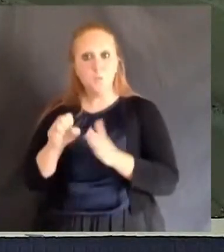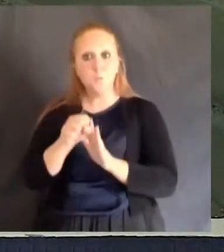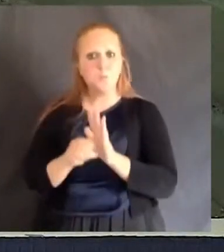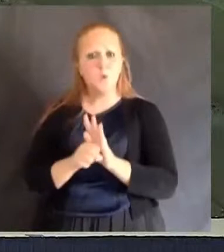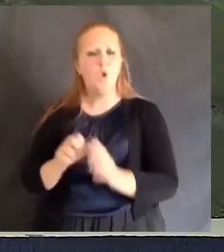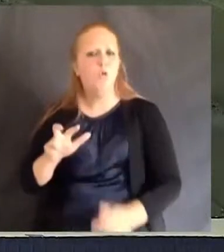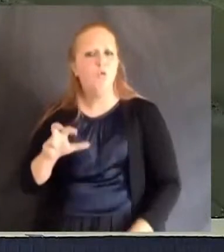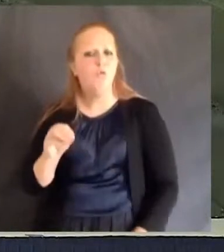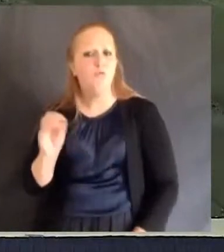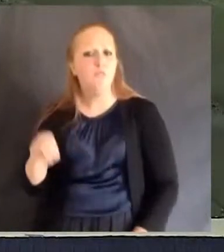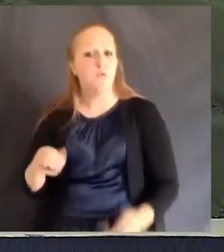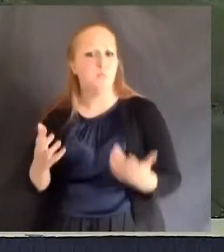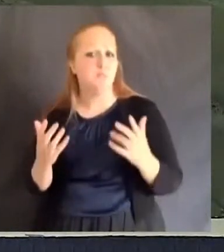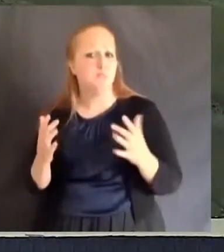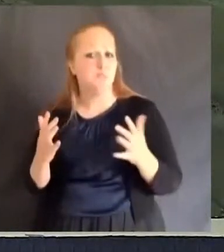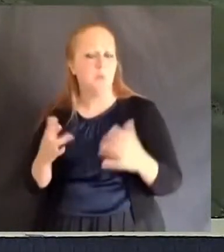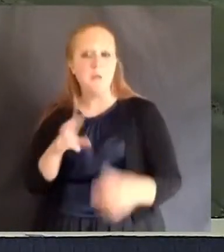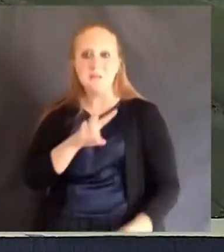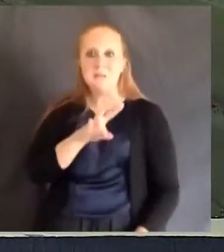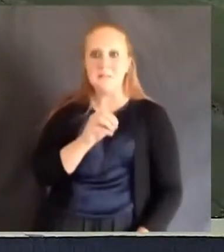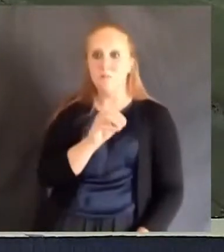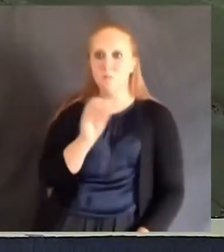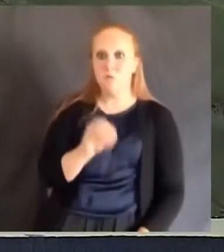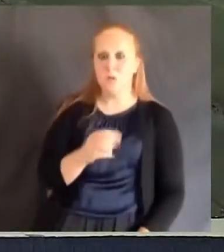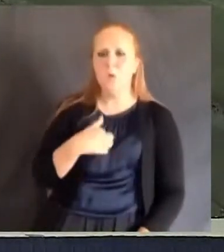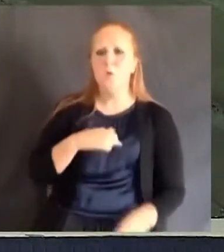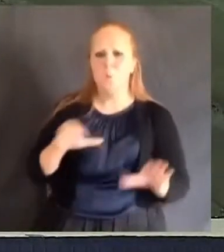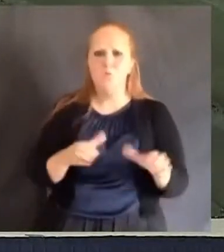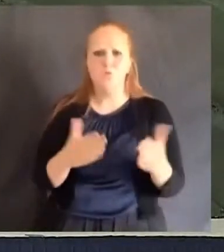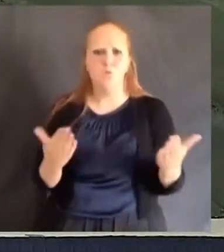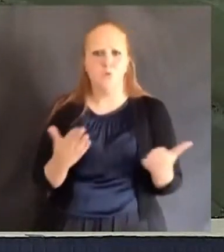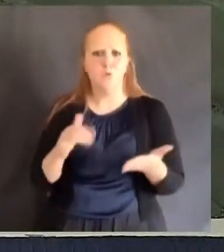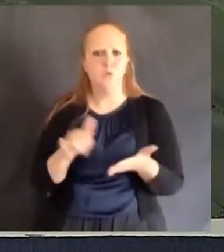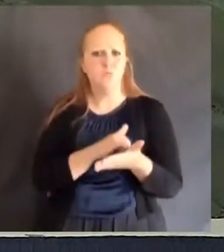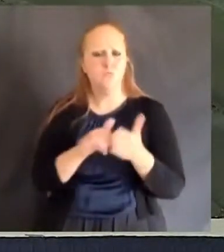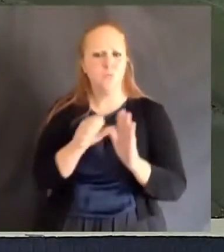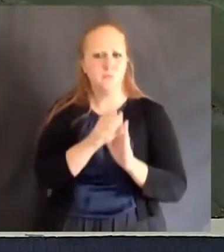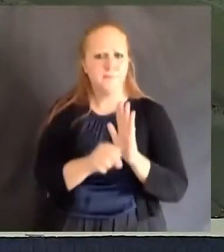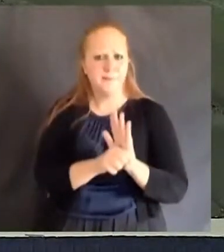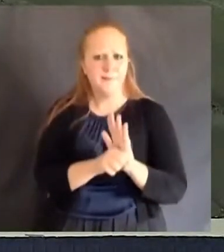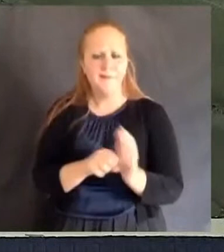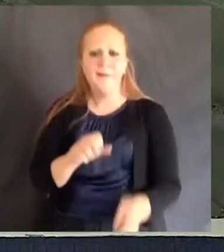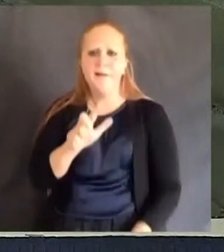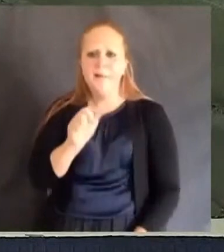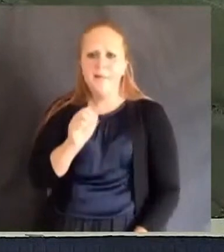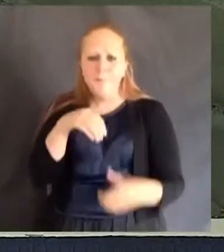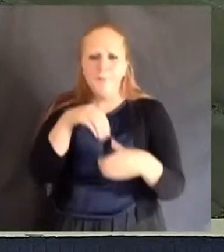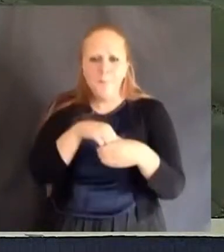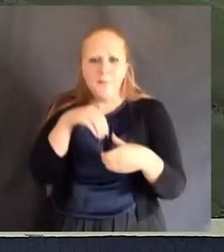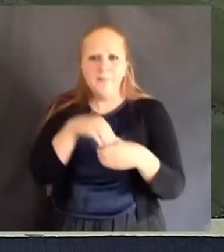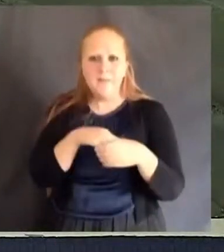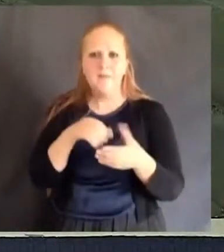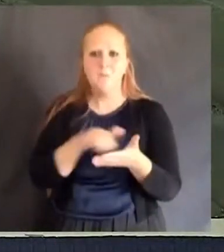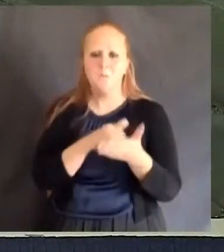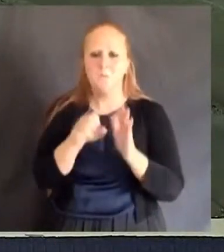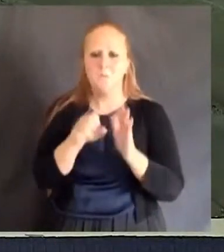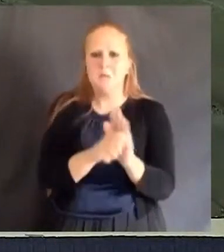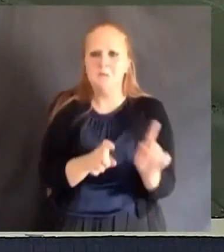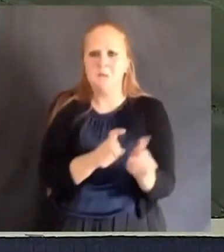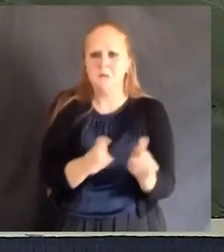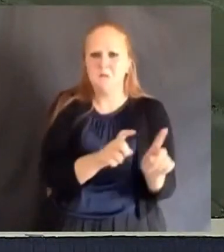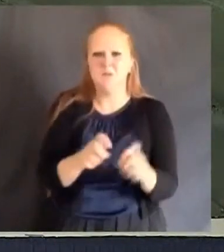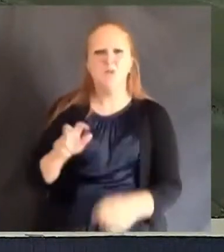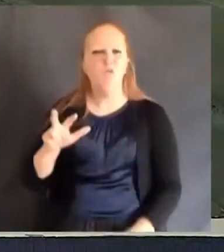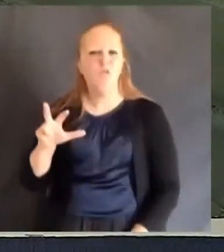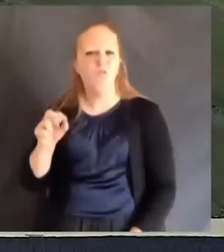overall testing capacity. About 70% are labs within the state,